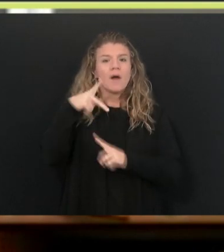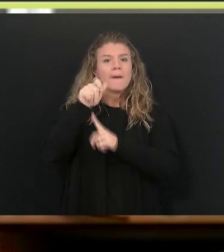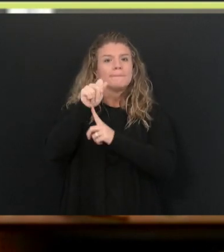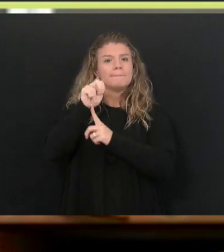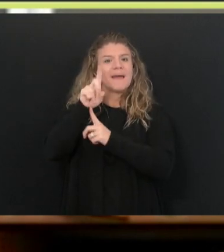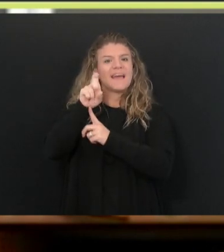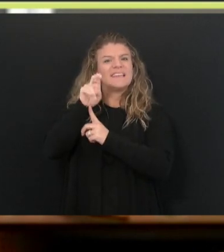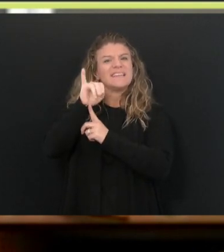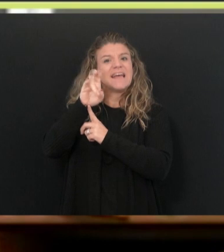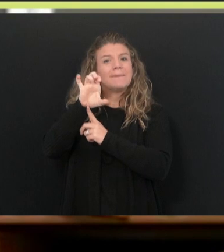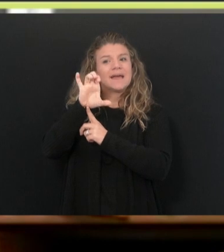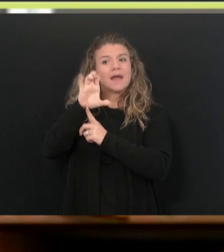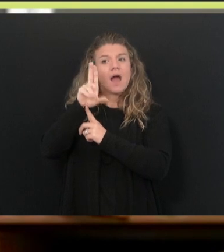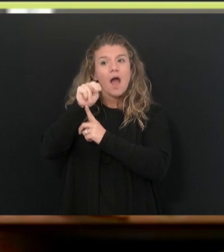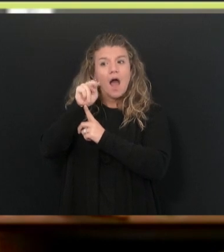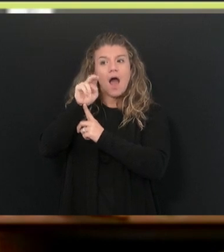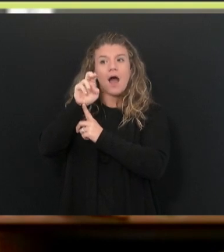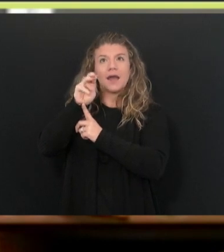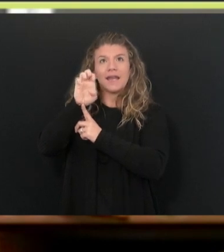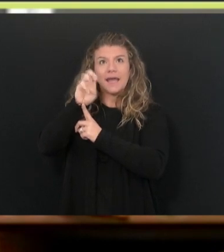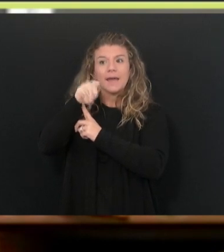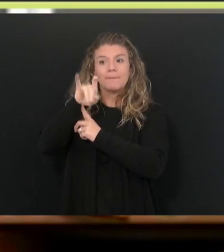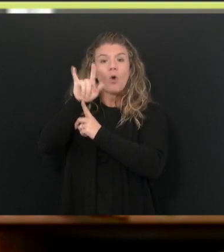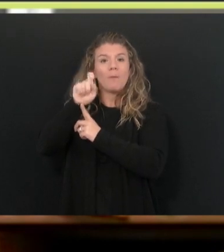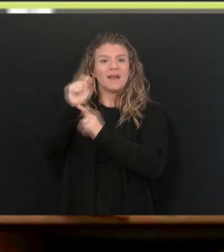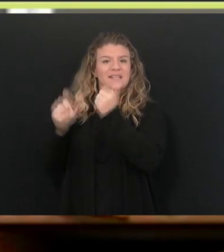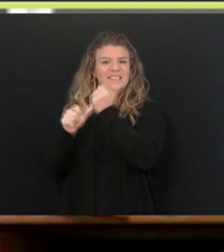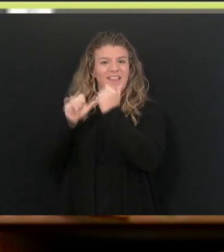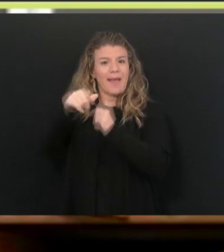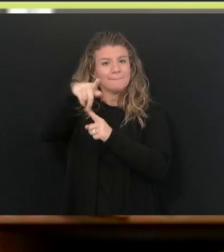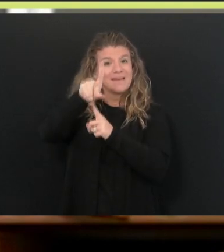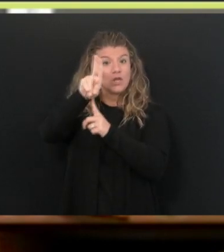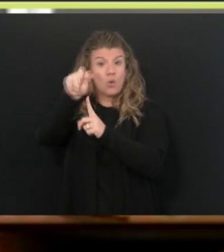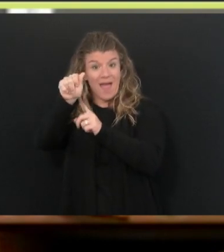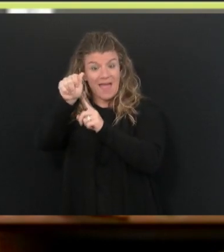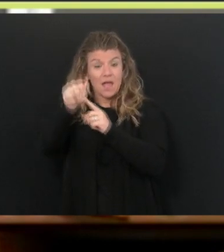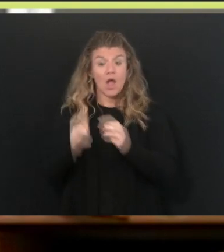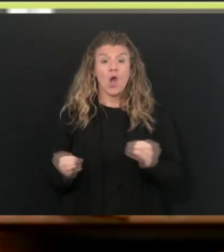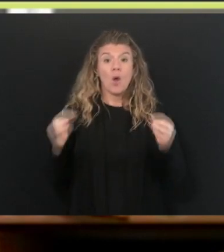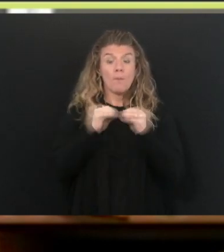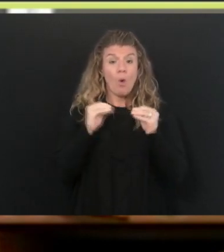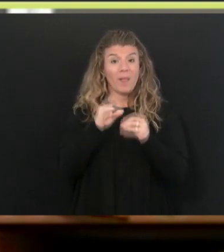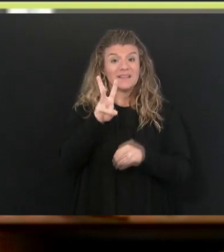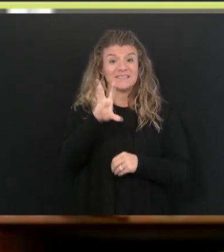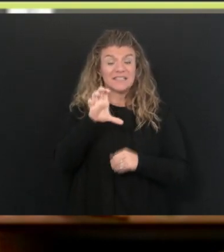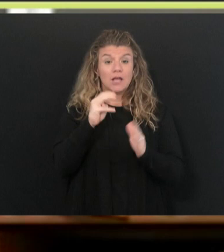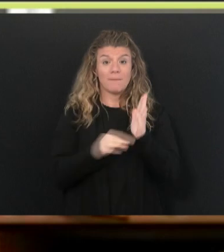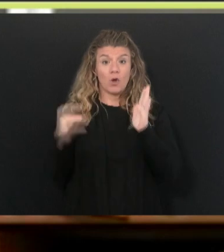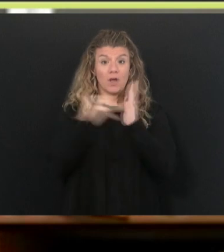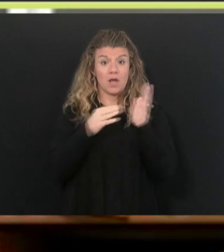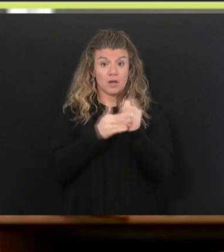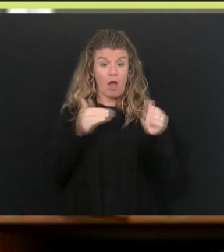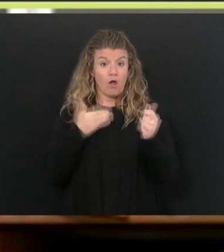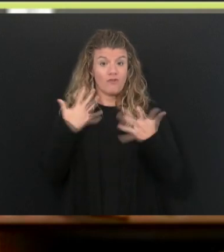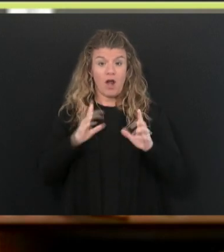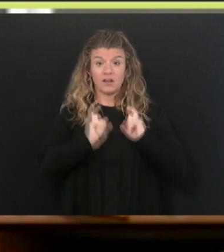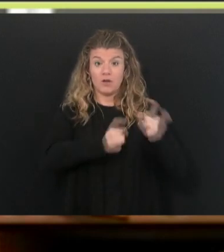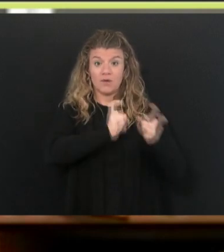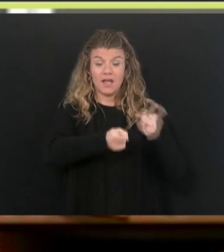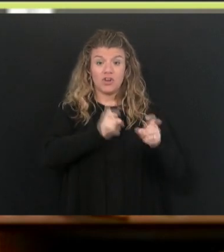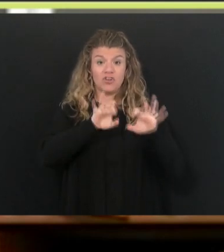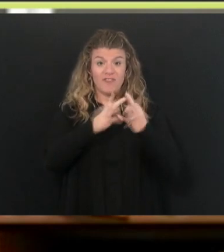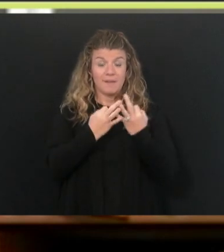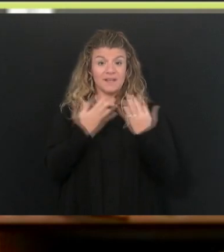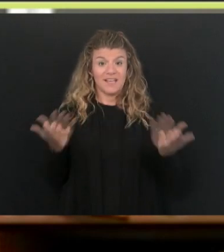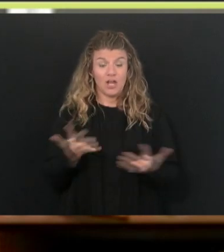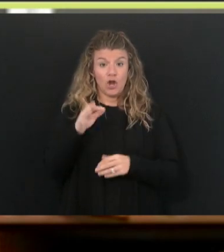assistance. First of all, I want you to know that Workforce has dispersed more than $600 million to West Virginia families that have been